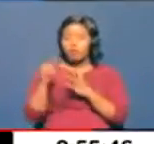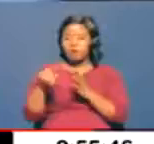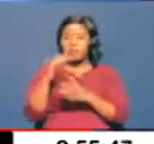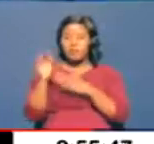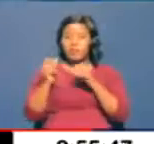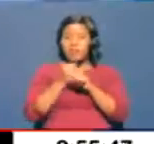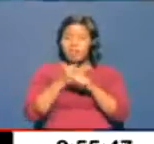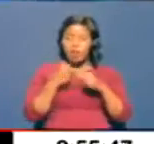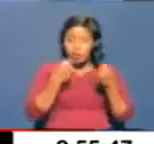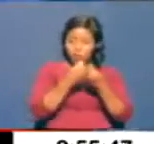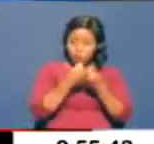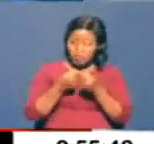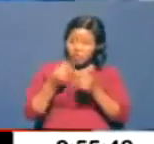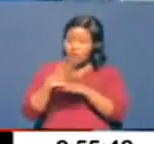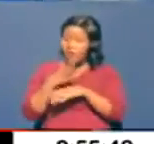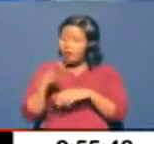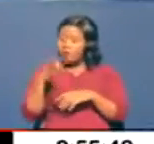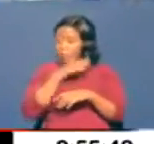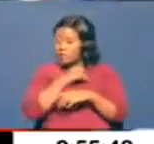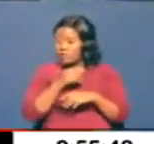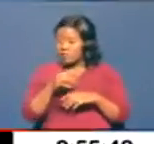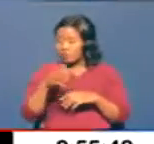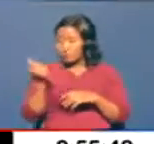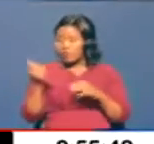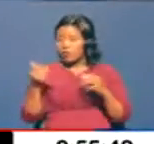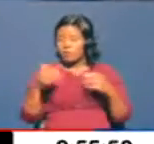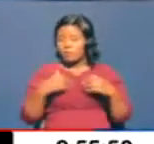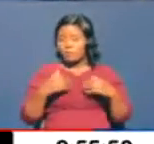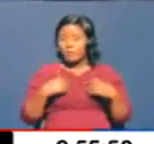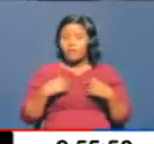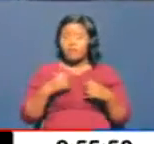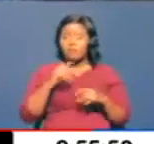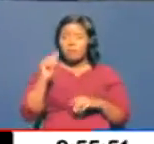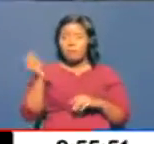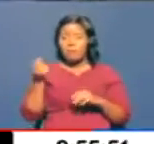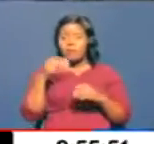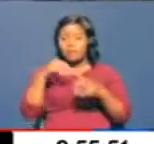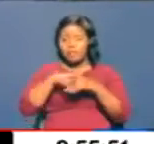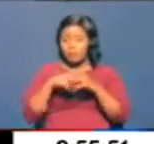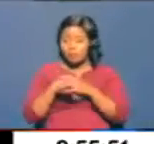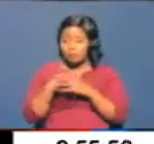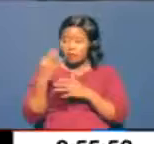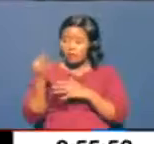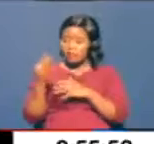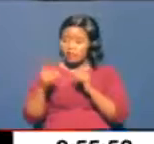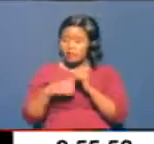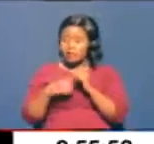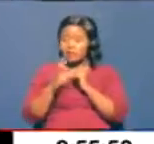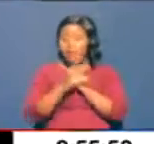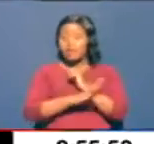after losing to Uzbekistan. Shankar Abdurralov. Kenya is among 36 countries that are taking part